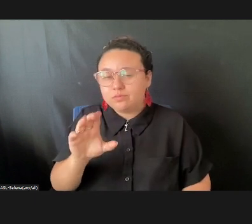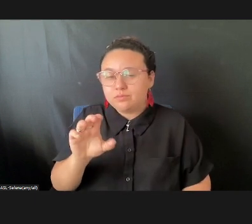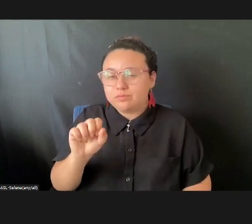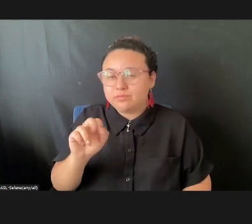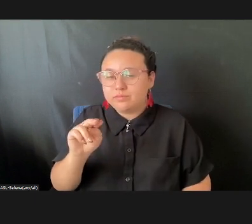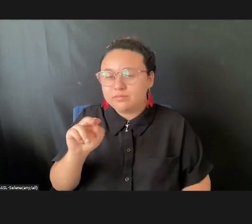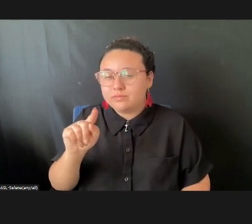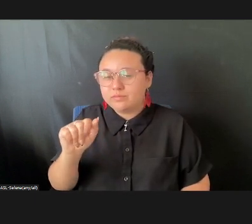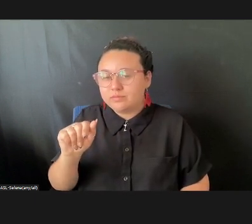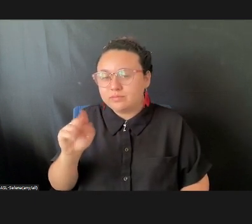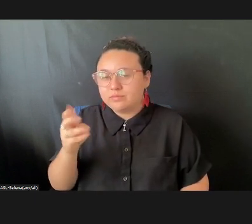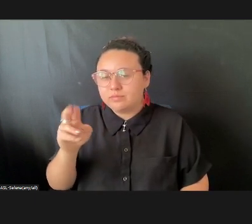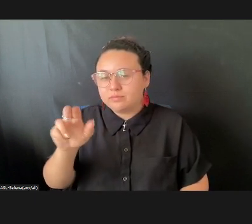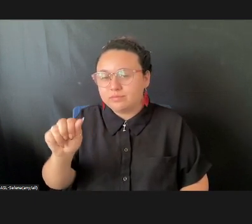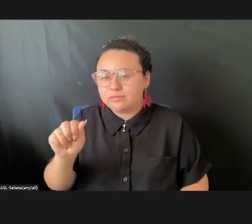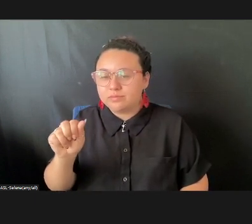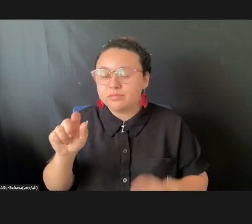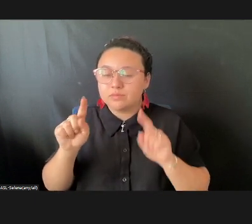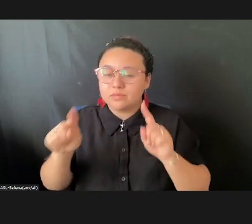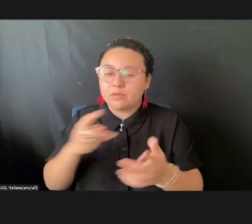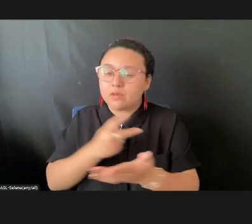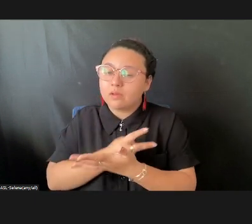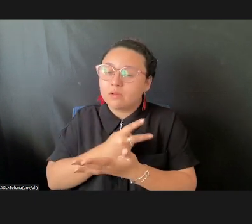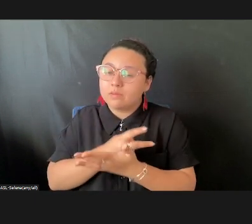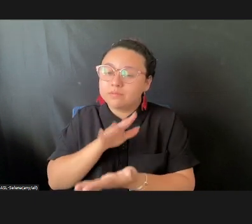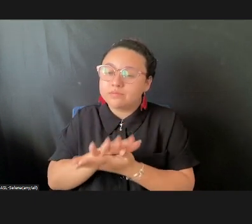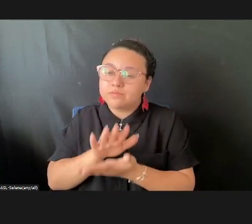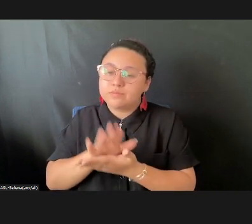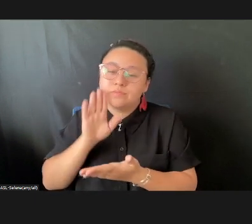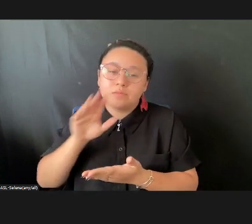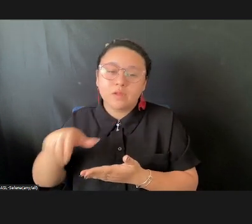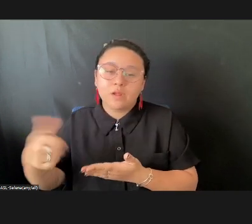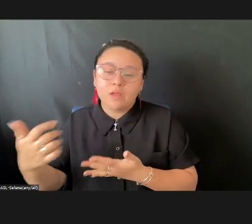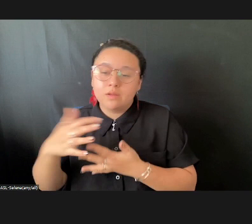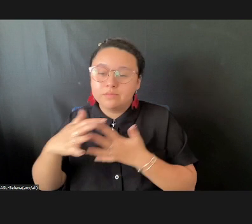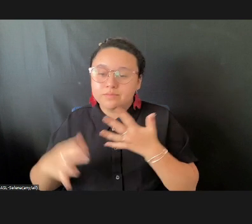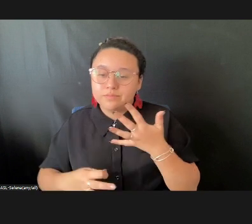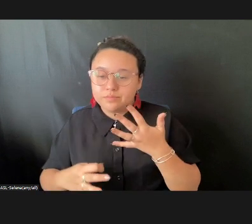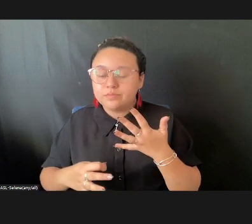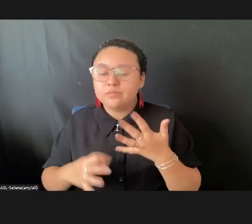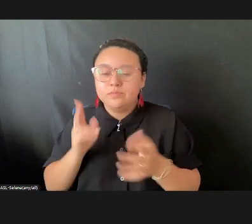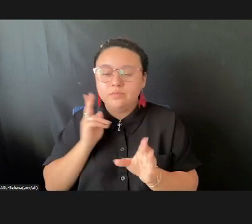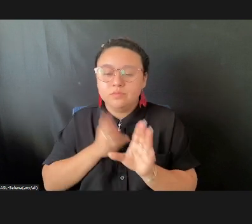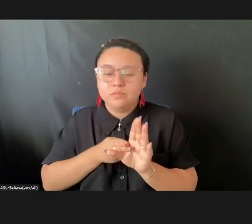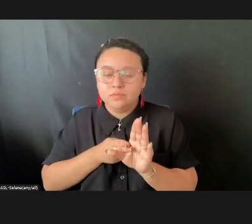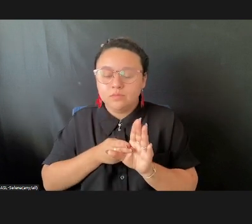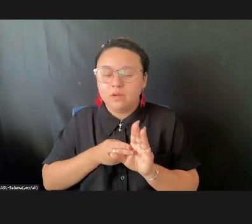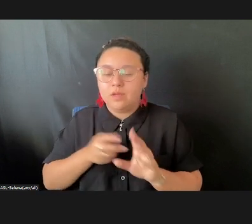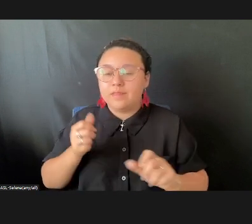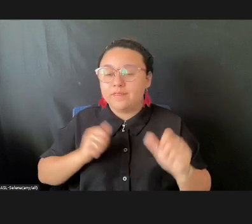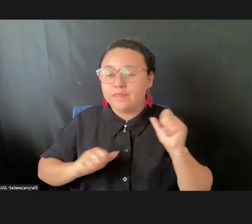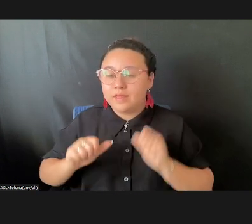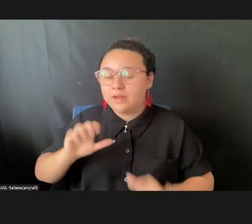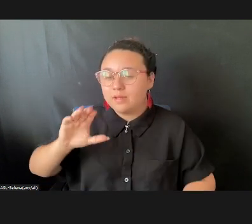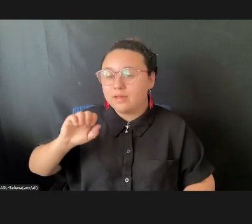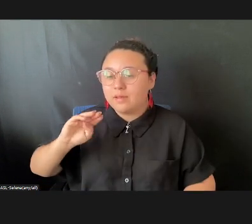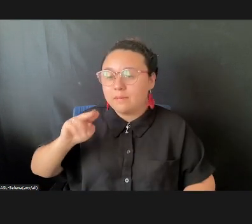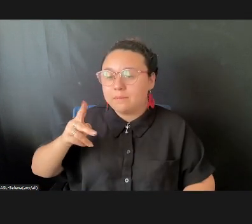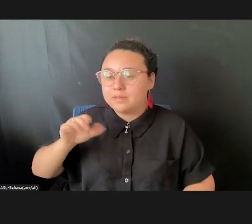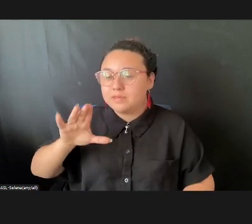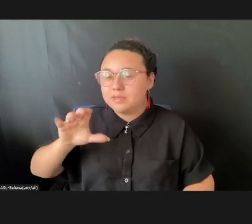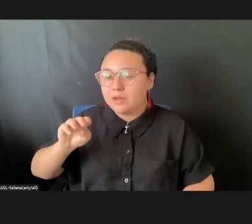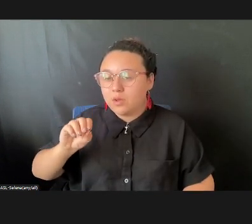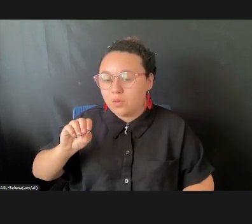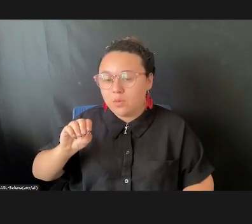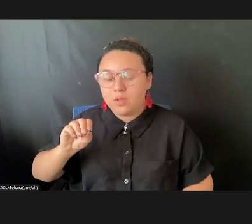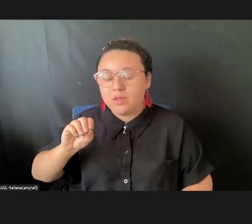go to the graduate school and knew that her other option was to join the Teatro Campesino if she was not admitted. Well, she was